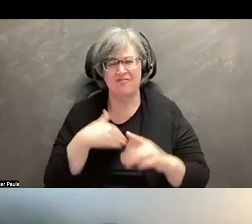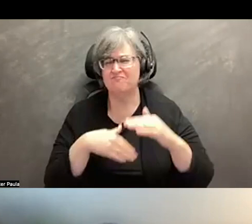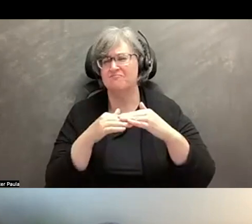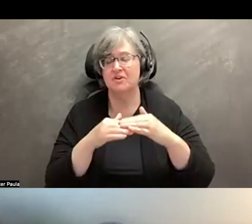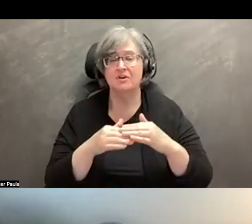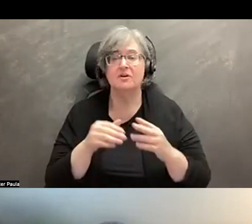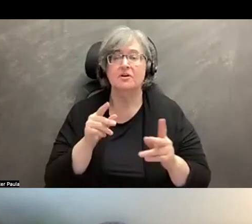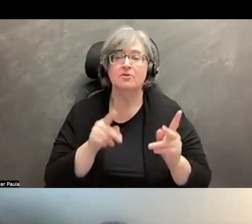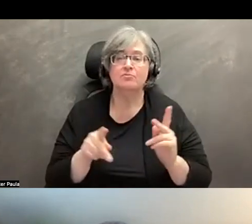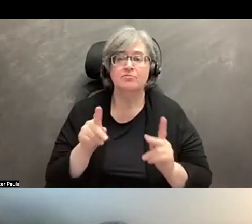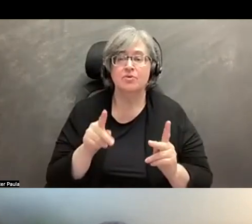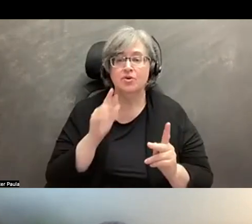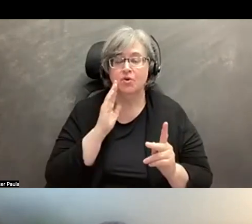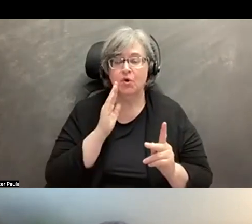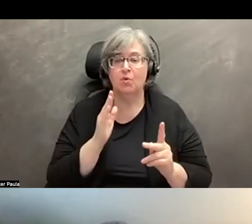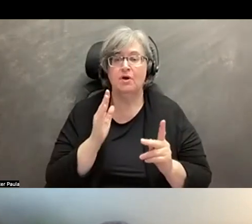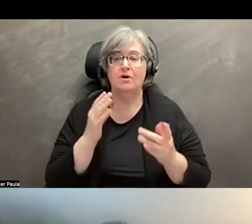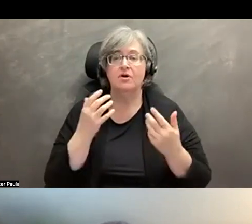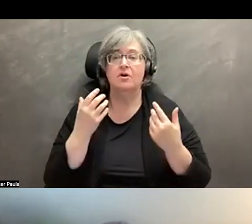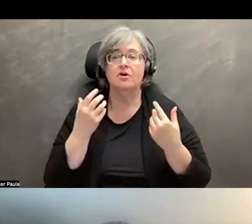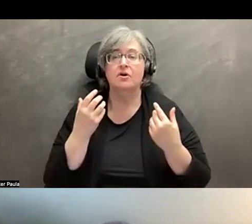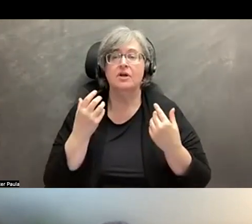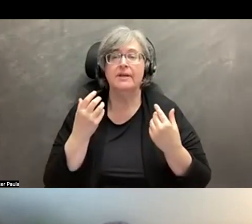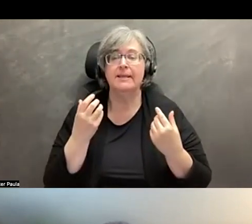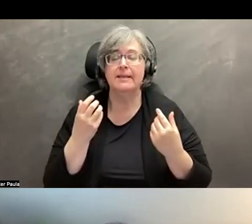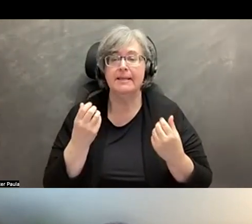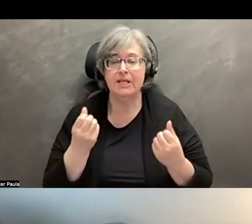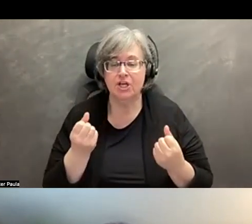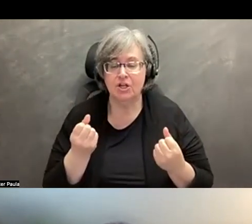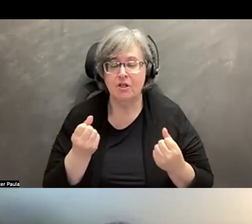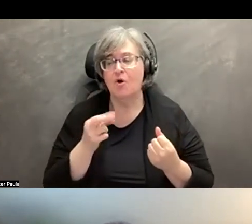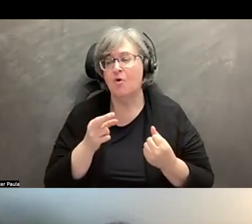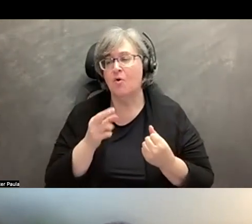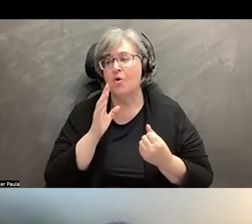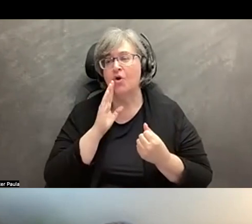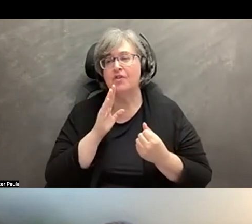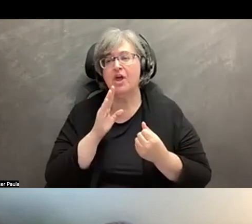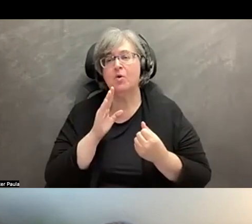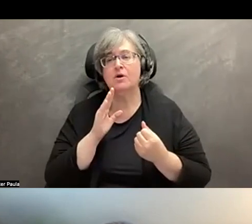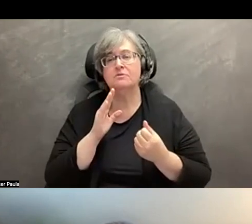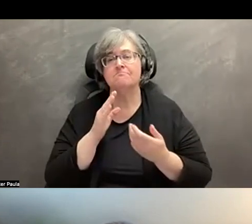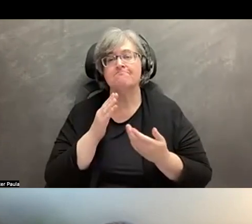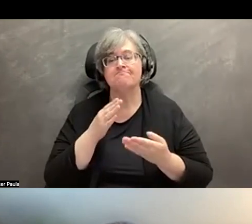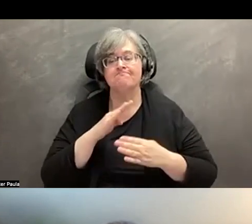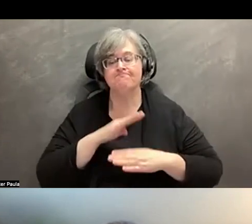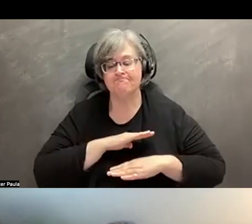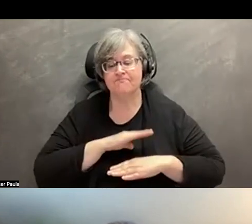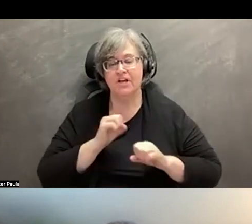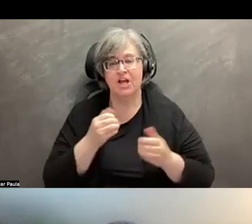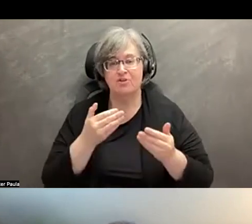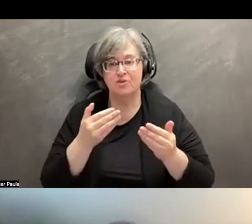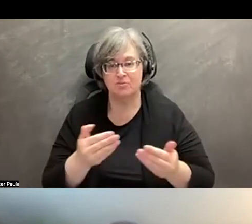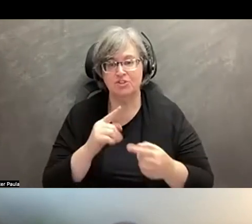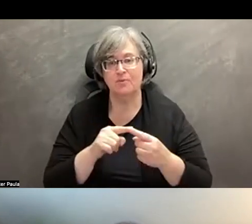heal or come to wherever they need to come to to feel like they can move forward whenever